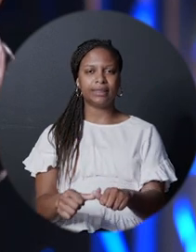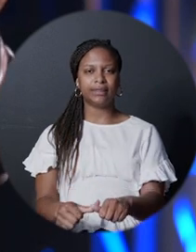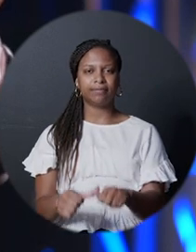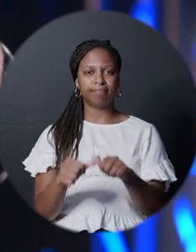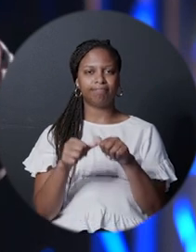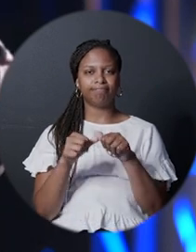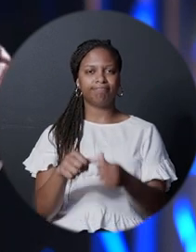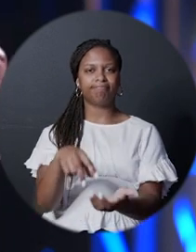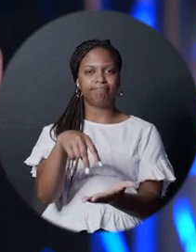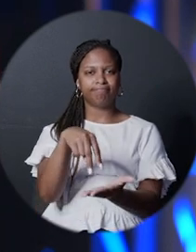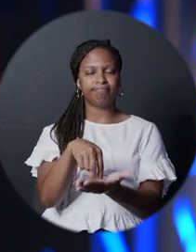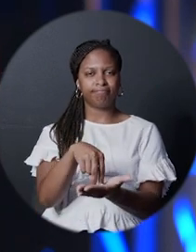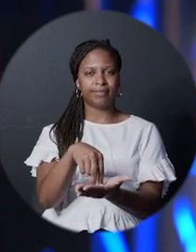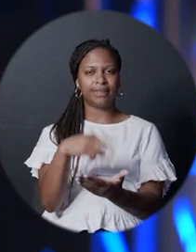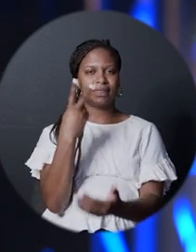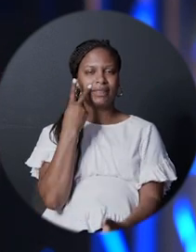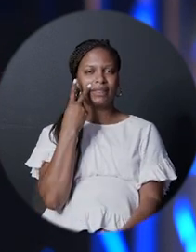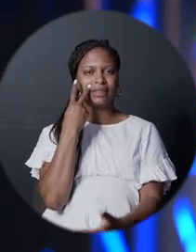Stand still.